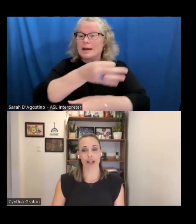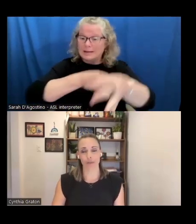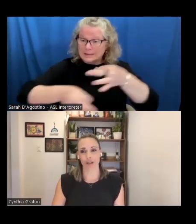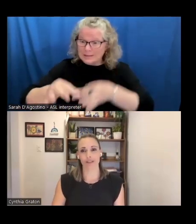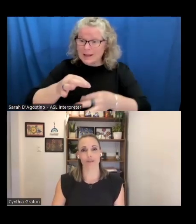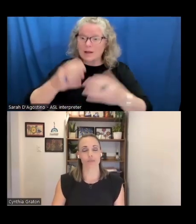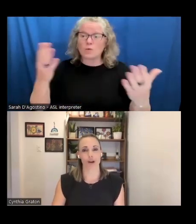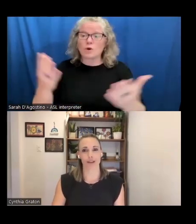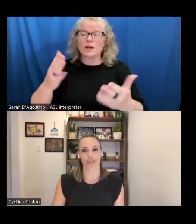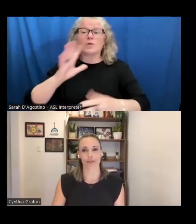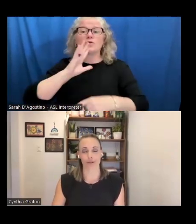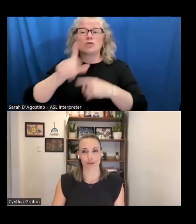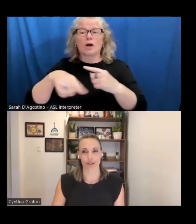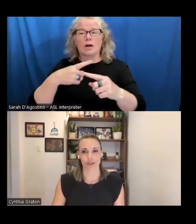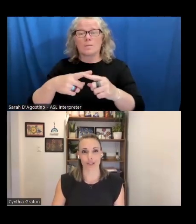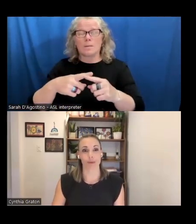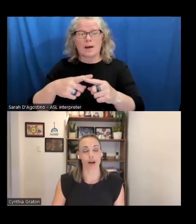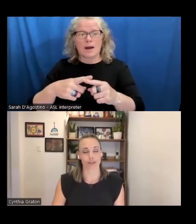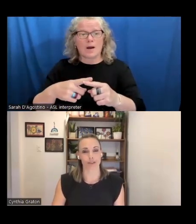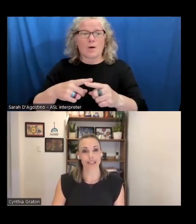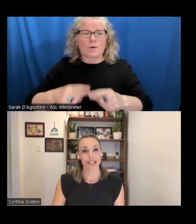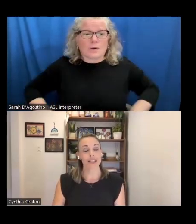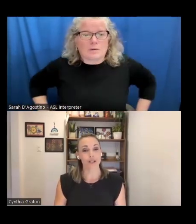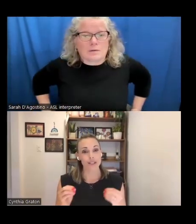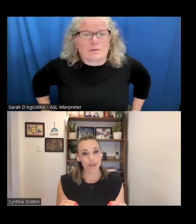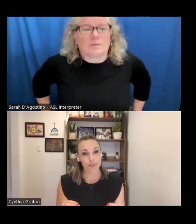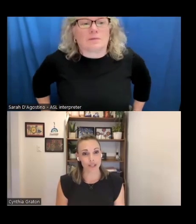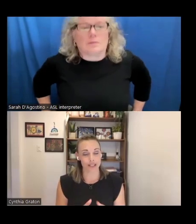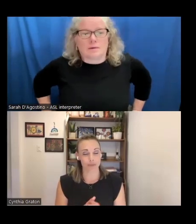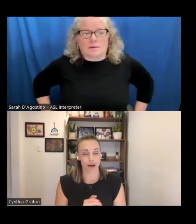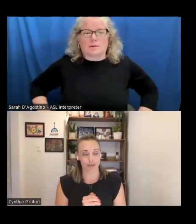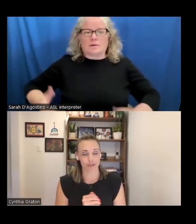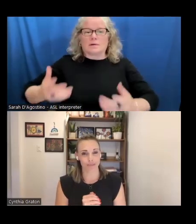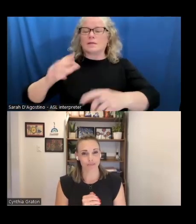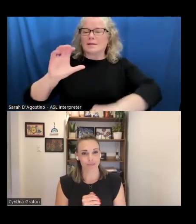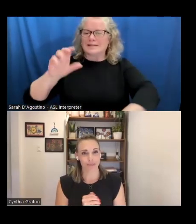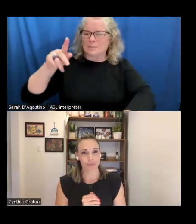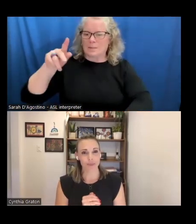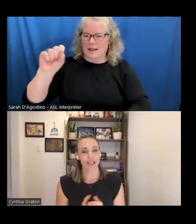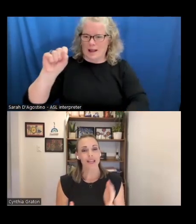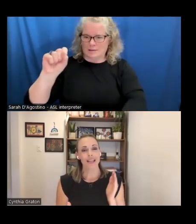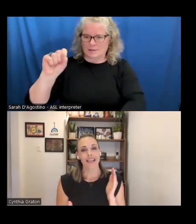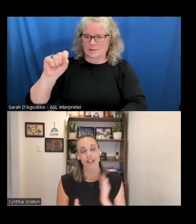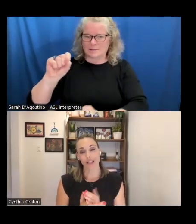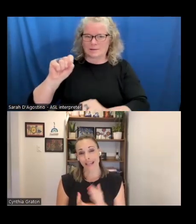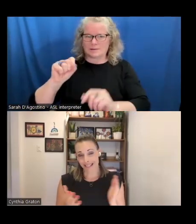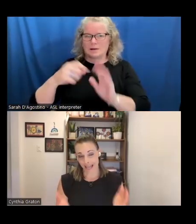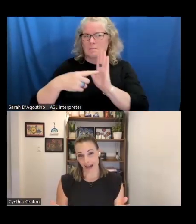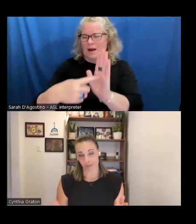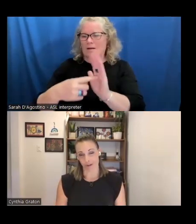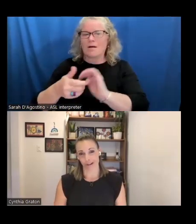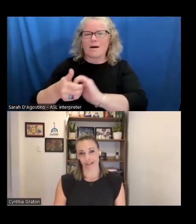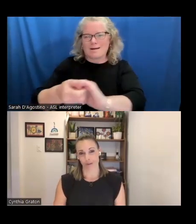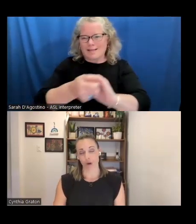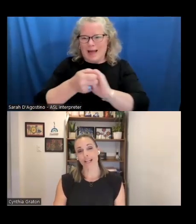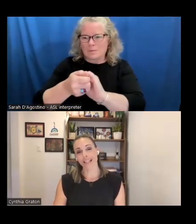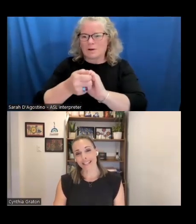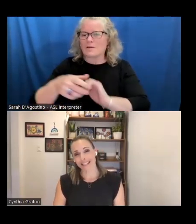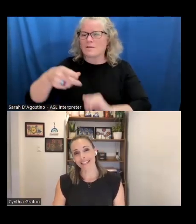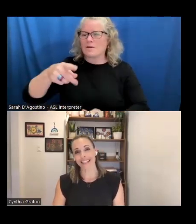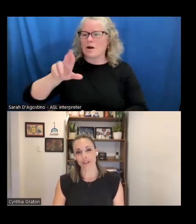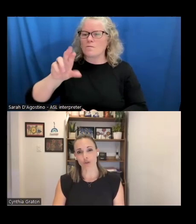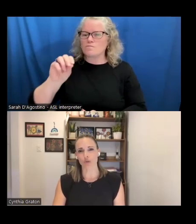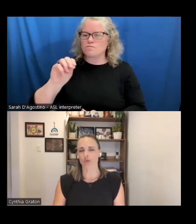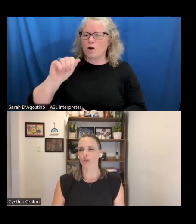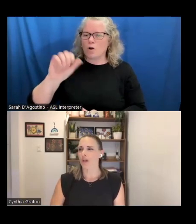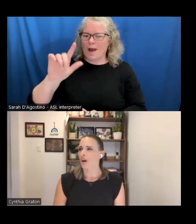embracing the collaborative and proactive solutions model, the CPS model. In the next hour, we're going to